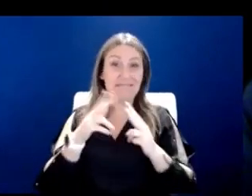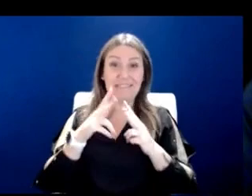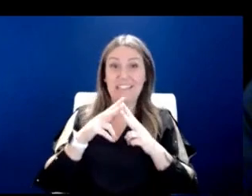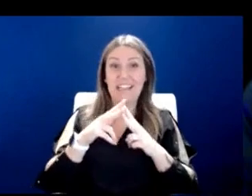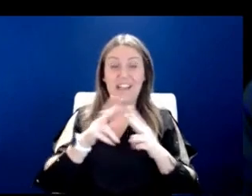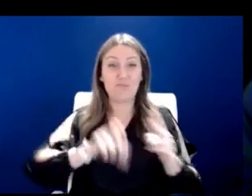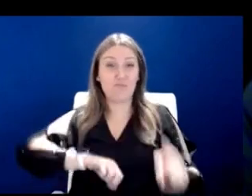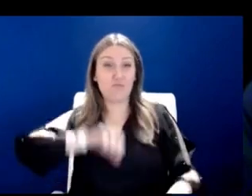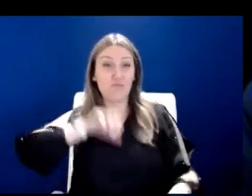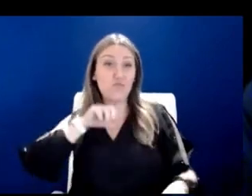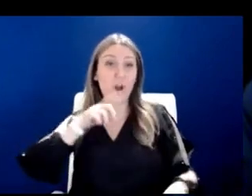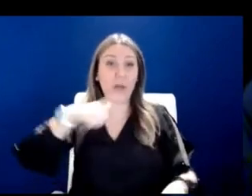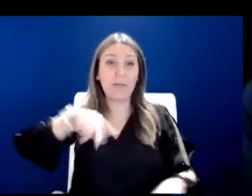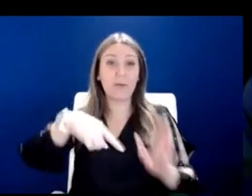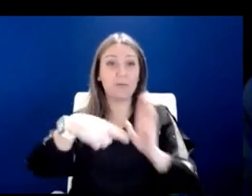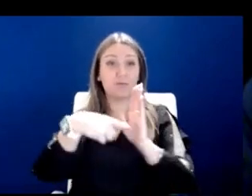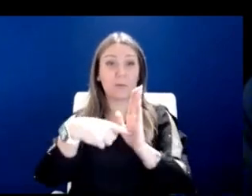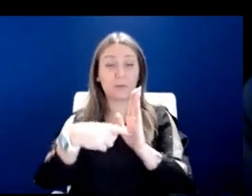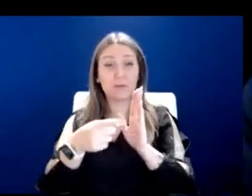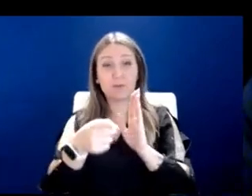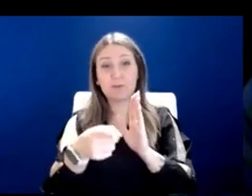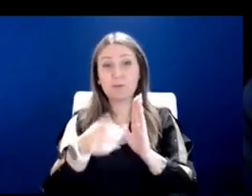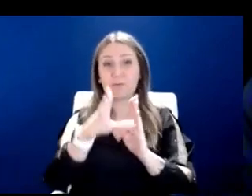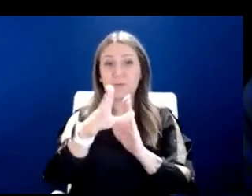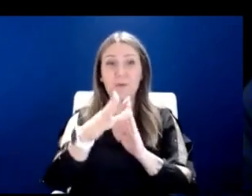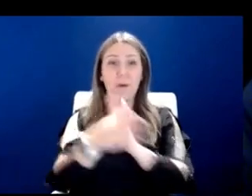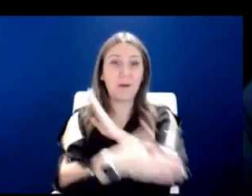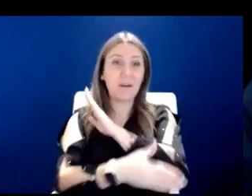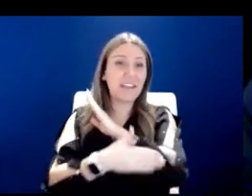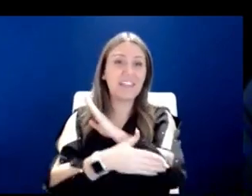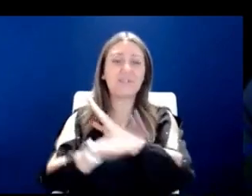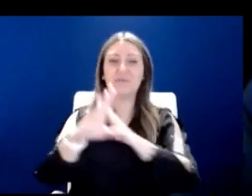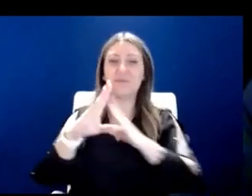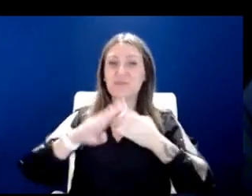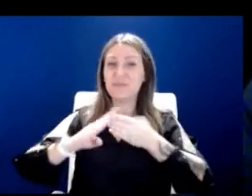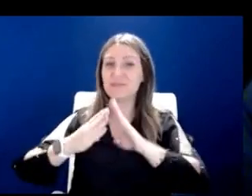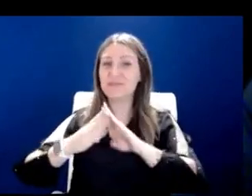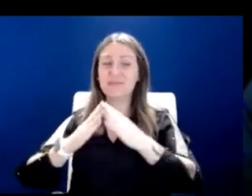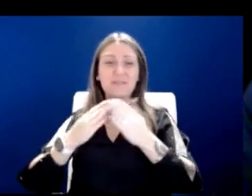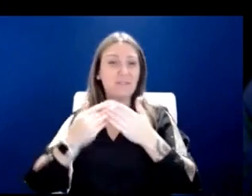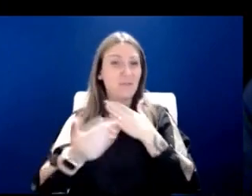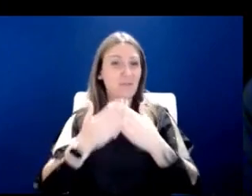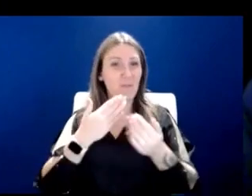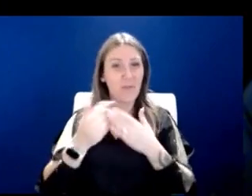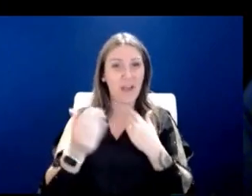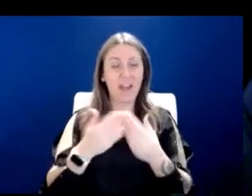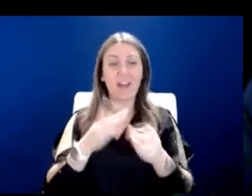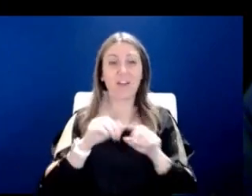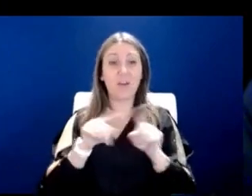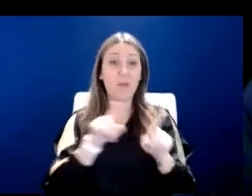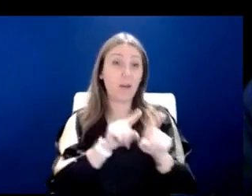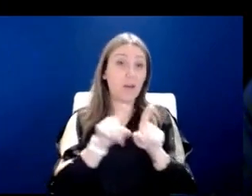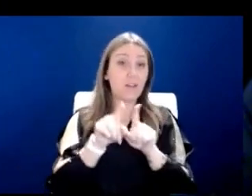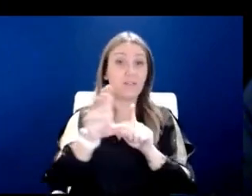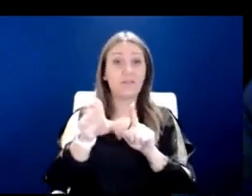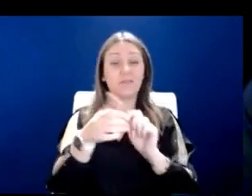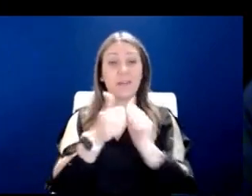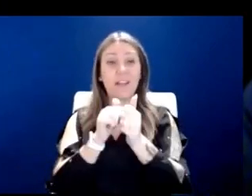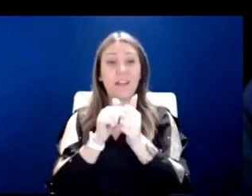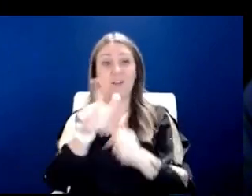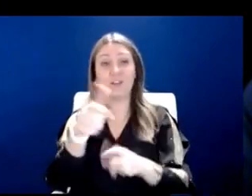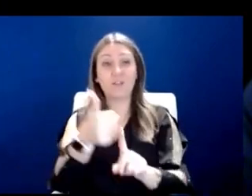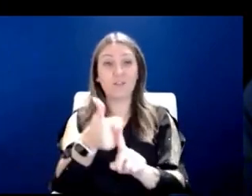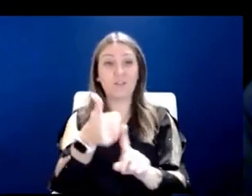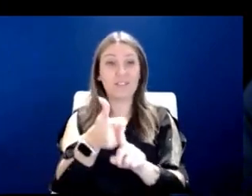that are representing you, your country, your city, whatever it might be, but also if you're an athlete yourself, even if it's weekend warrior, have fun